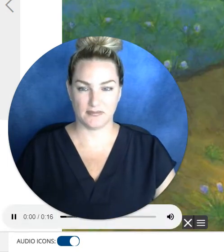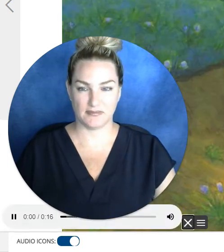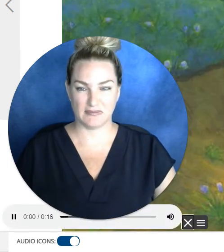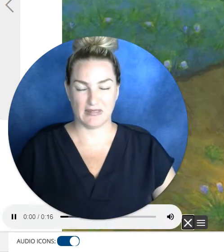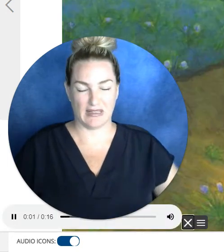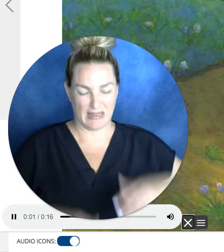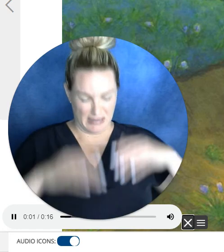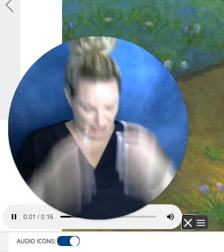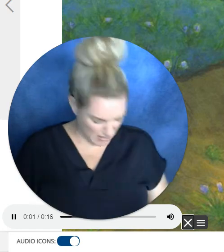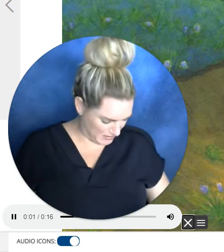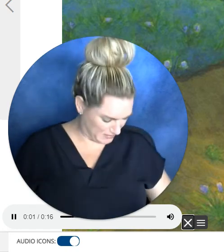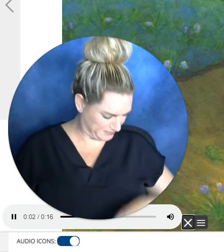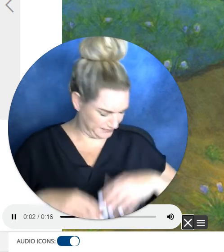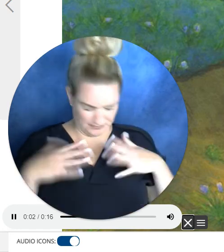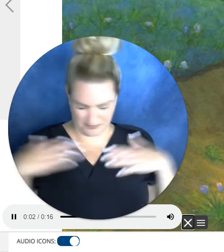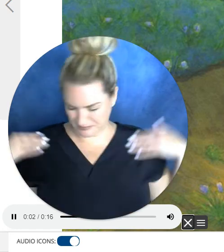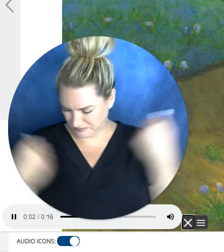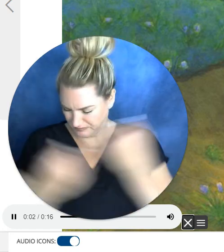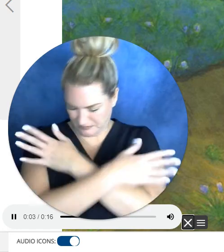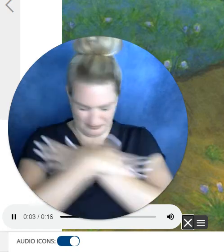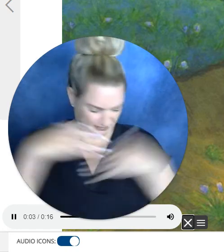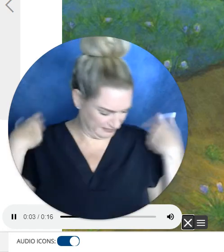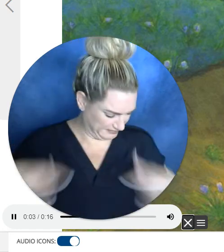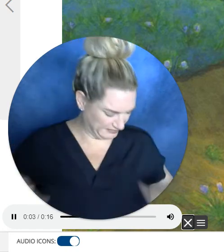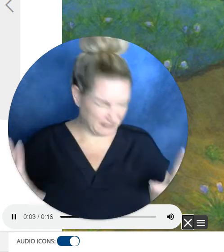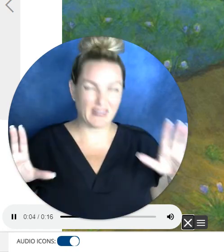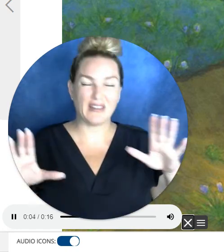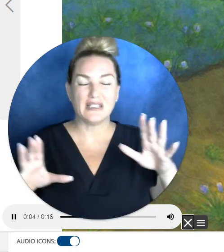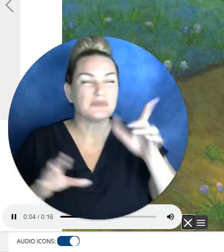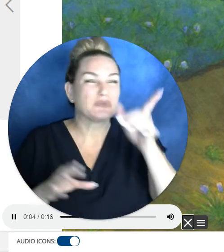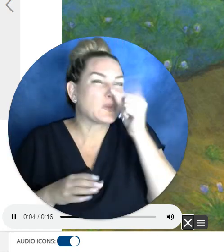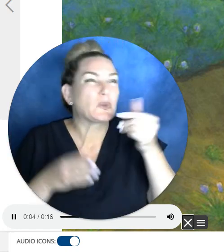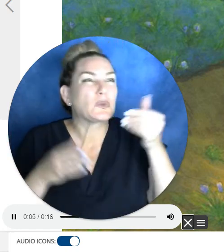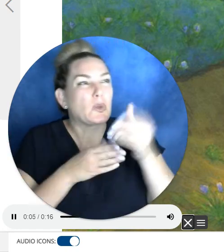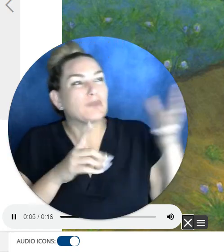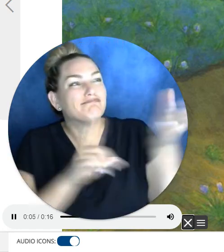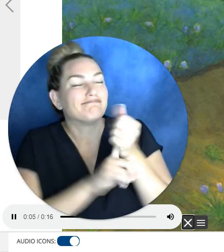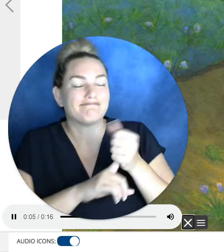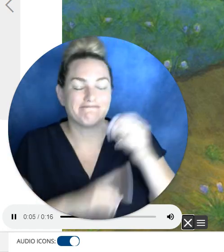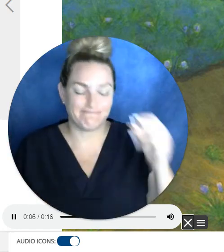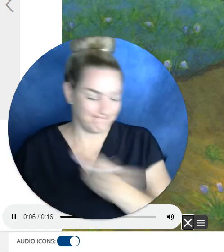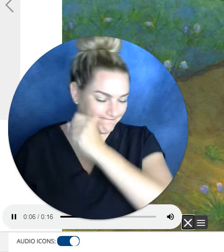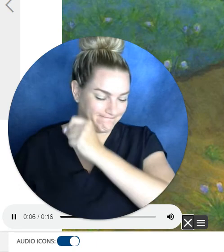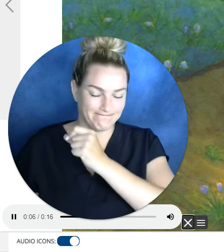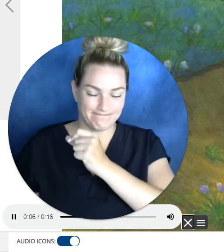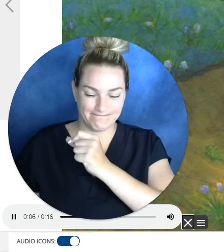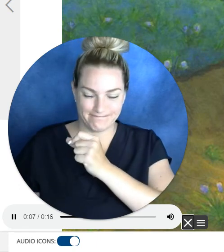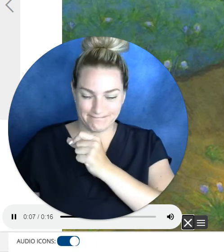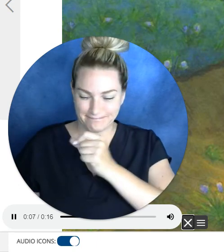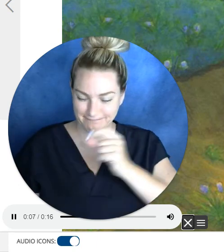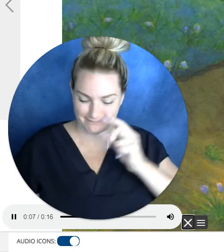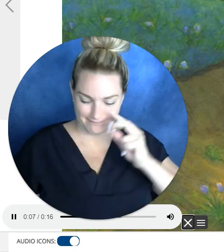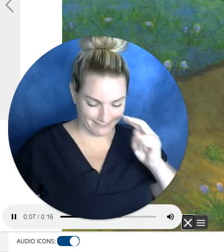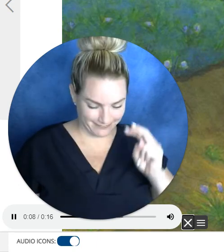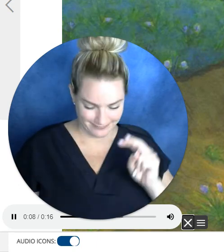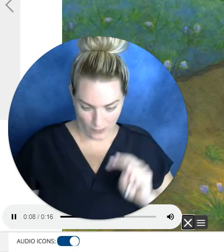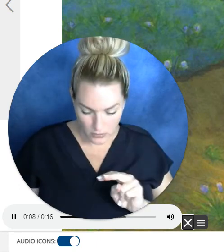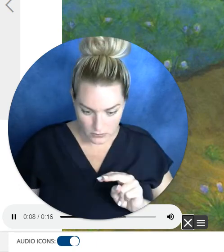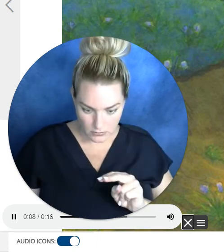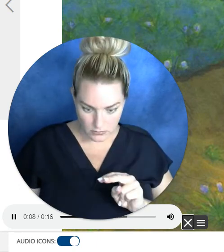Hot diggity drat, thought Mole. I almost had it that time. Then he noticed